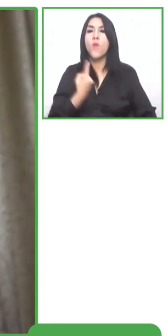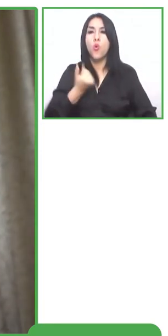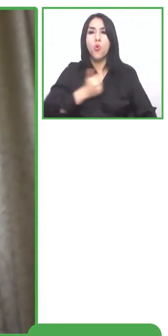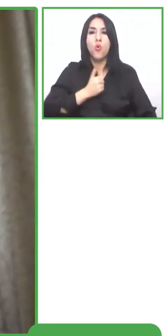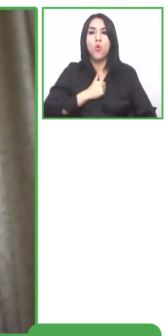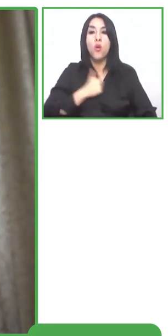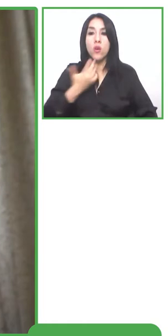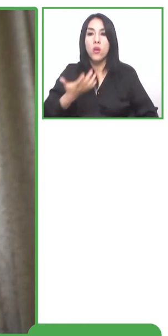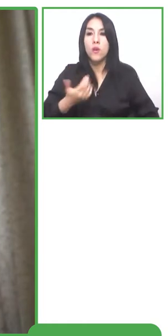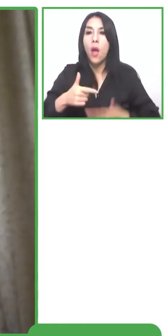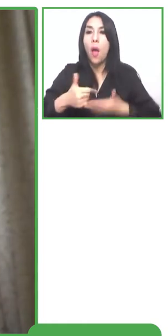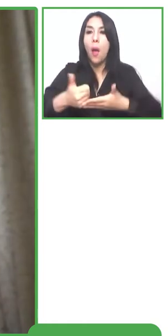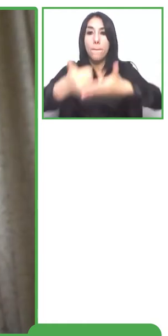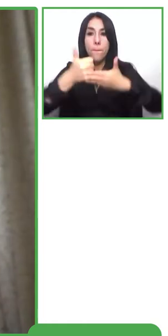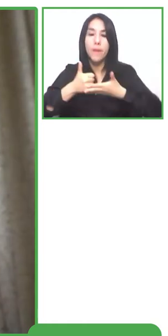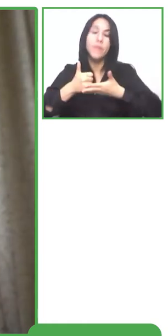to